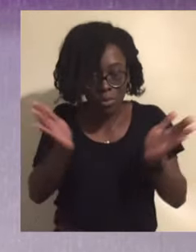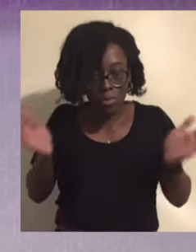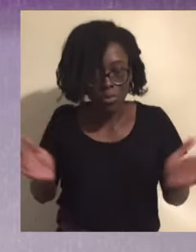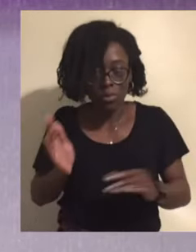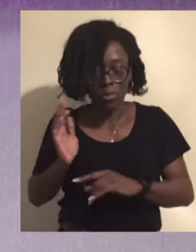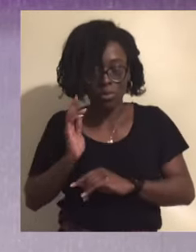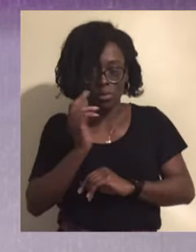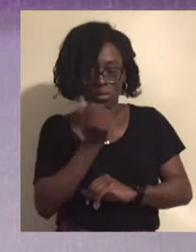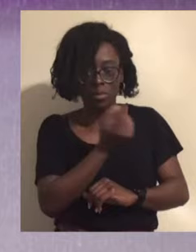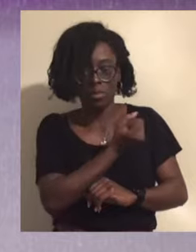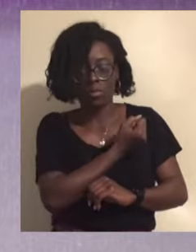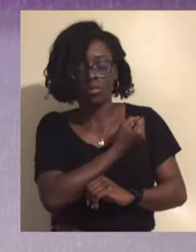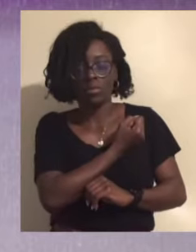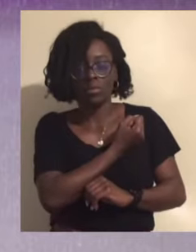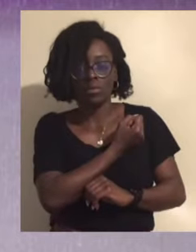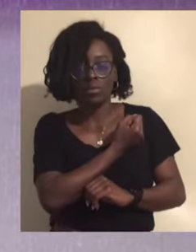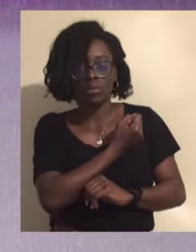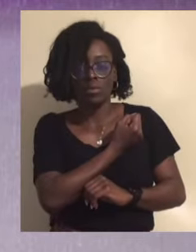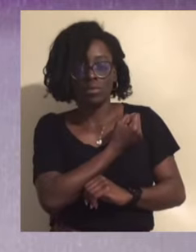interdependence.